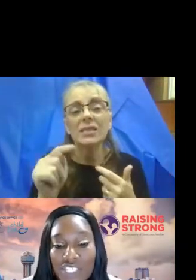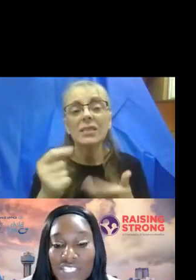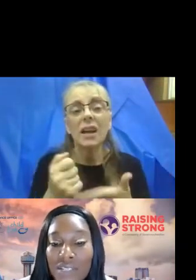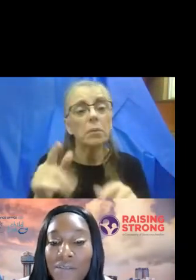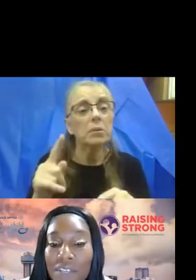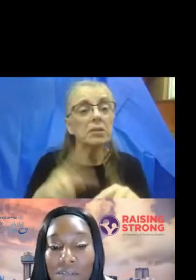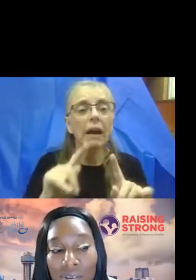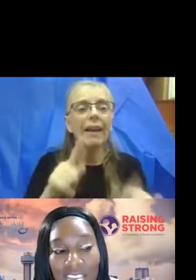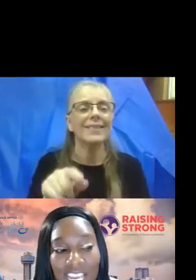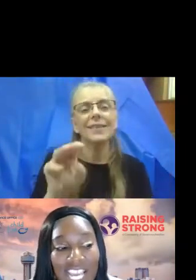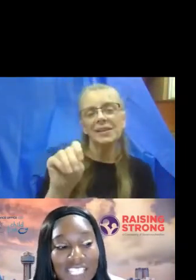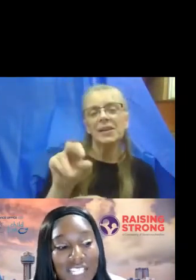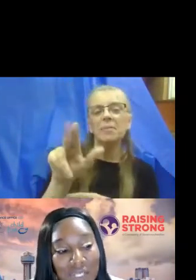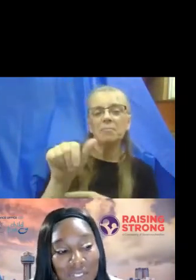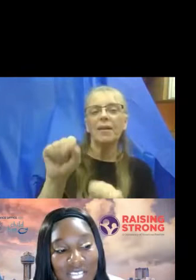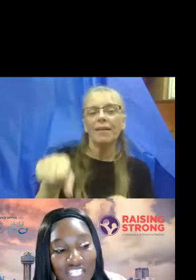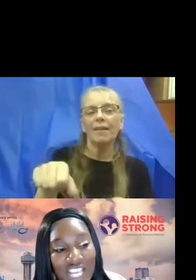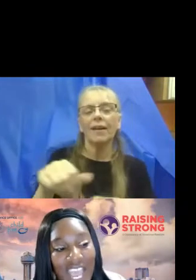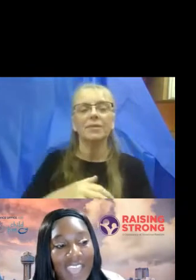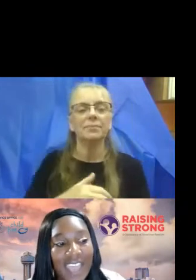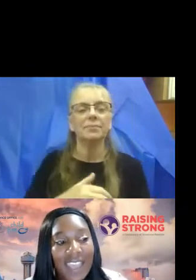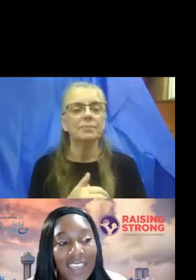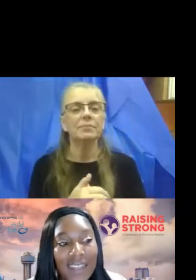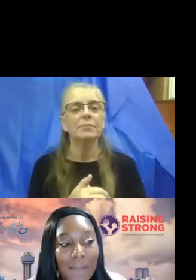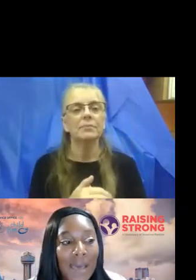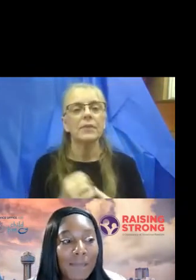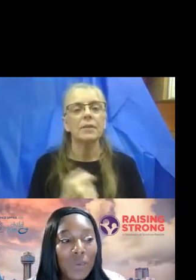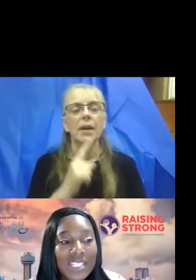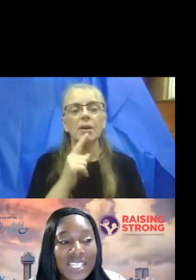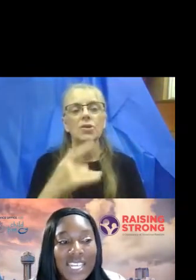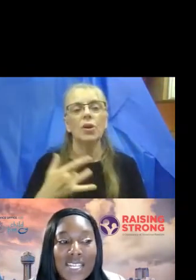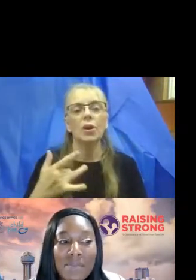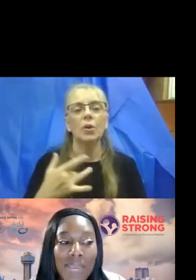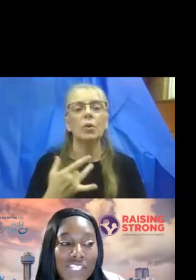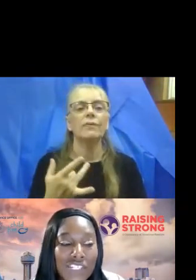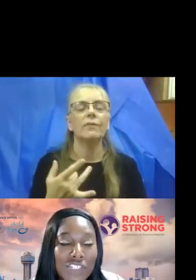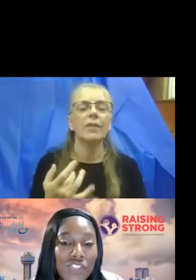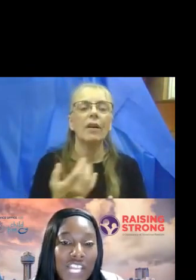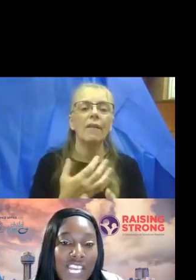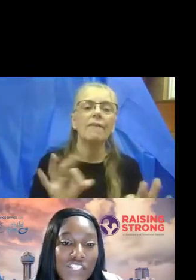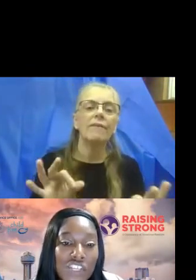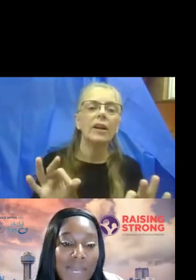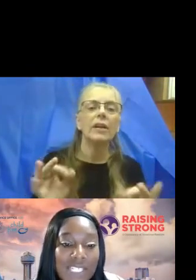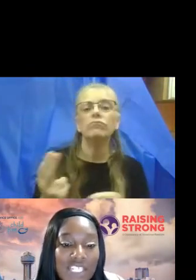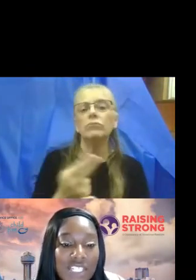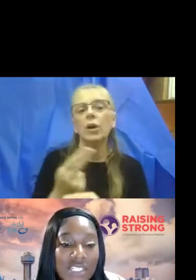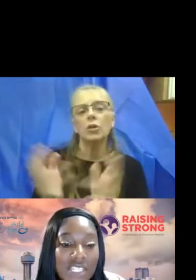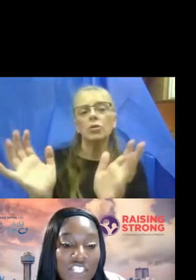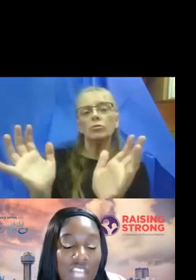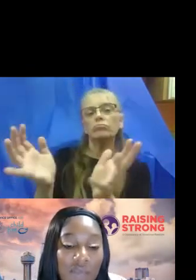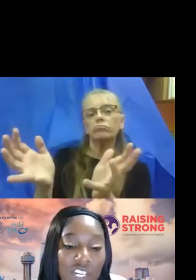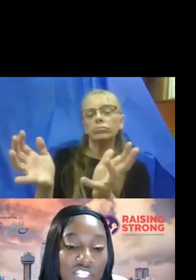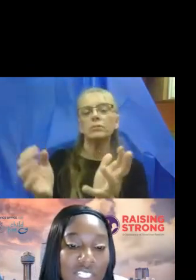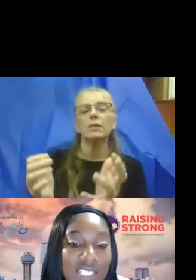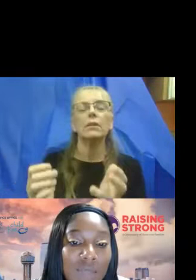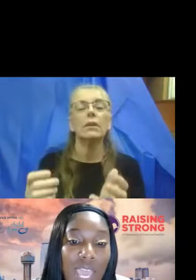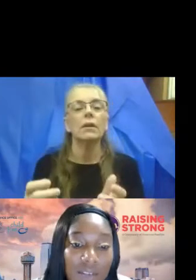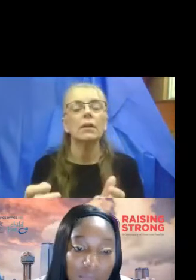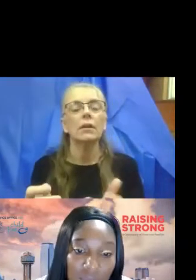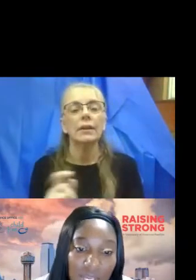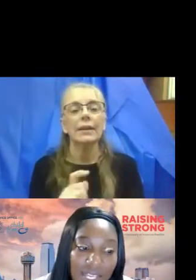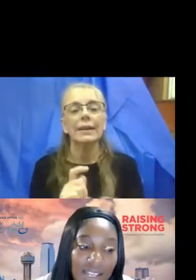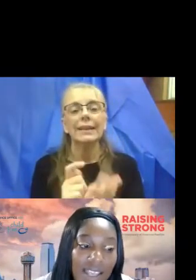those questions. So feel free to use that chat. Hit them up. Once again, make sure you change your messages in the chat function